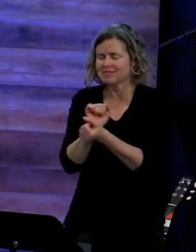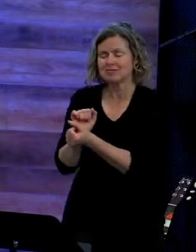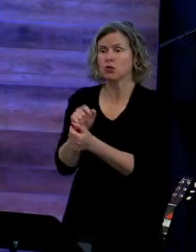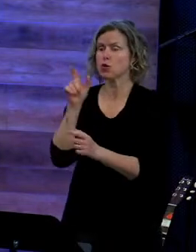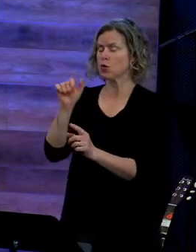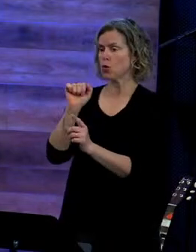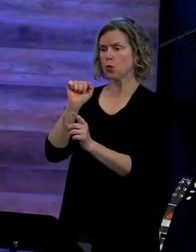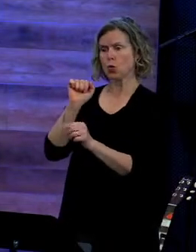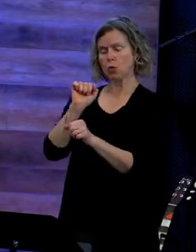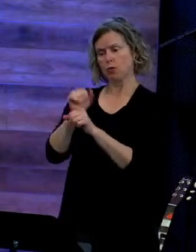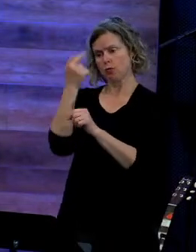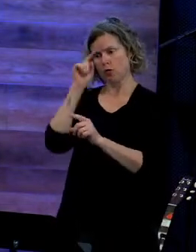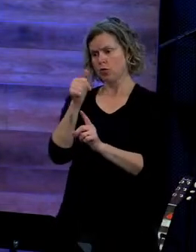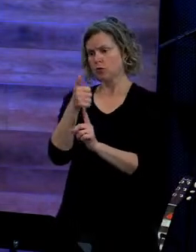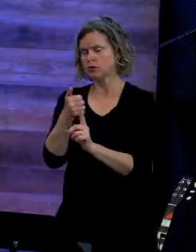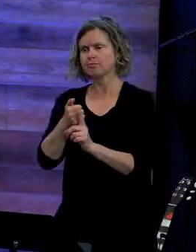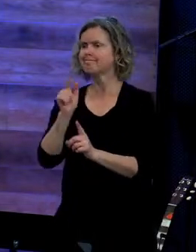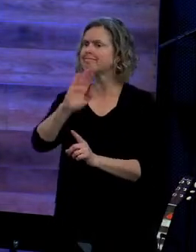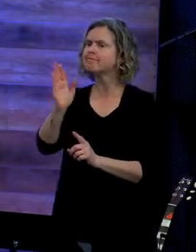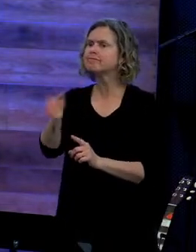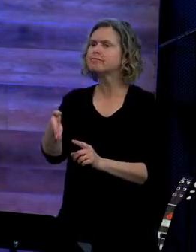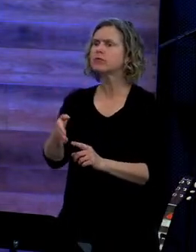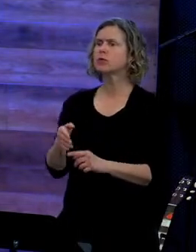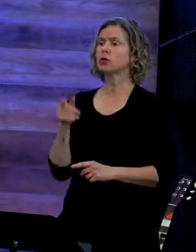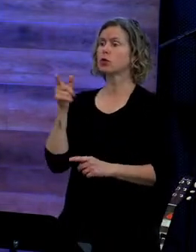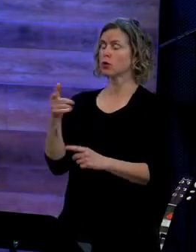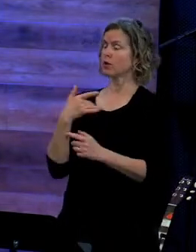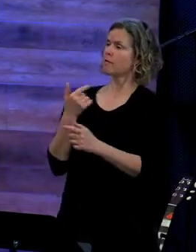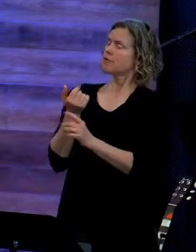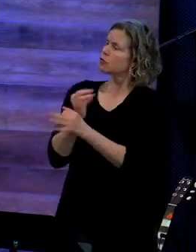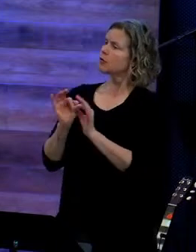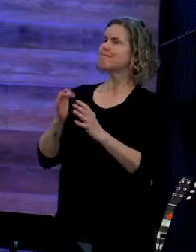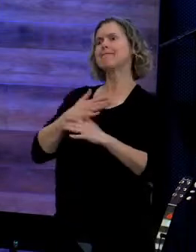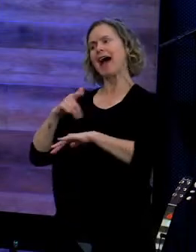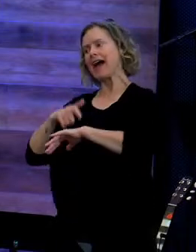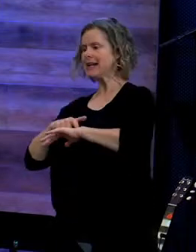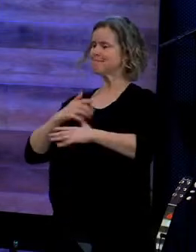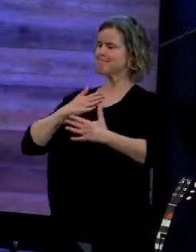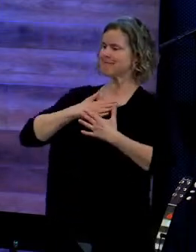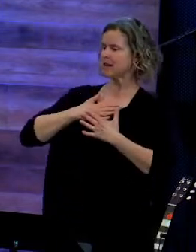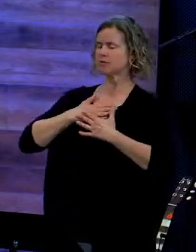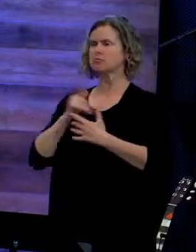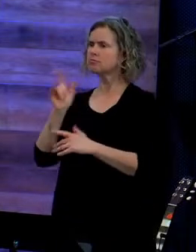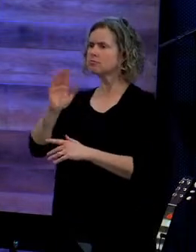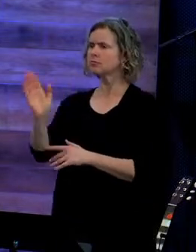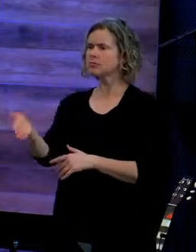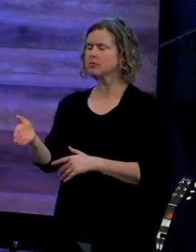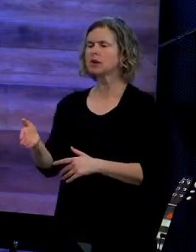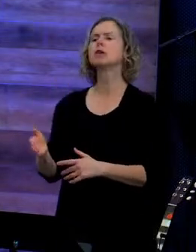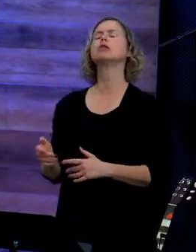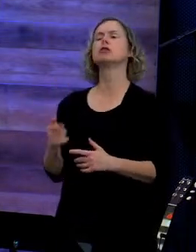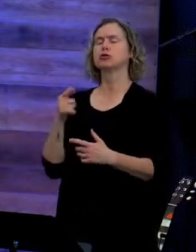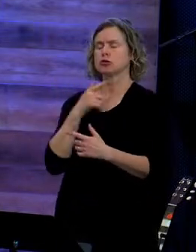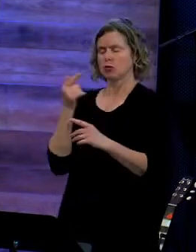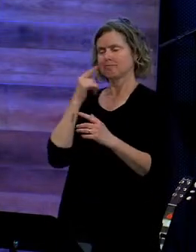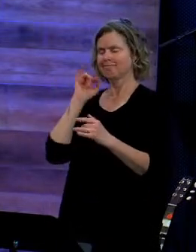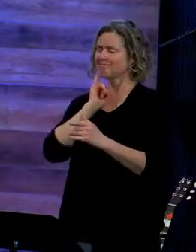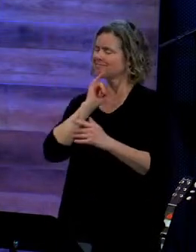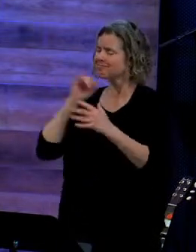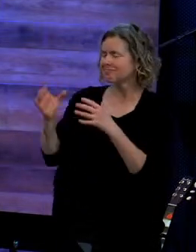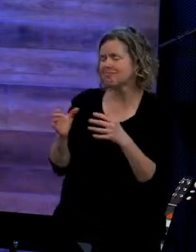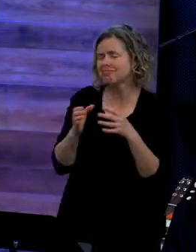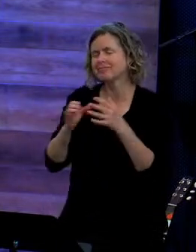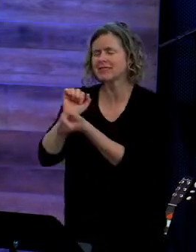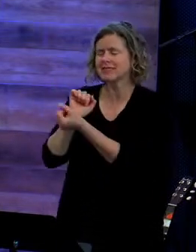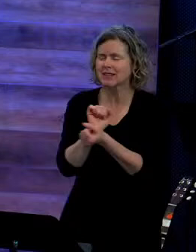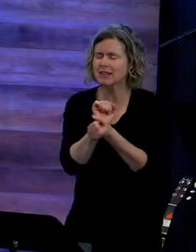never had freedom. You've never had rest. And then this God of your ancestors saves you. And he says, I want